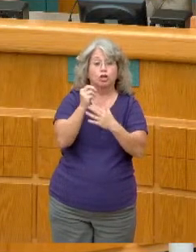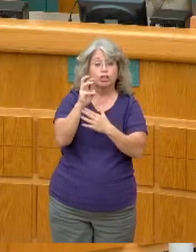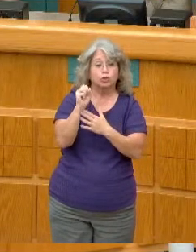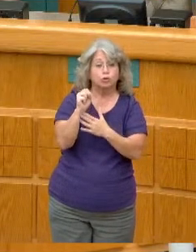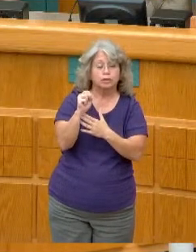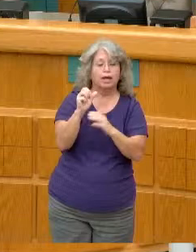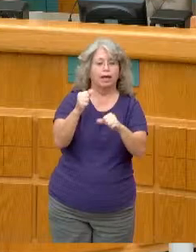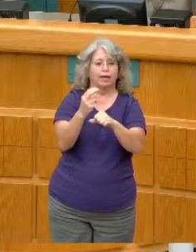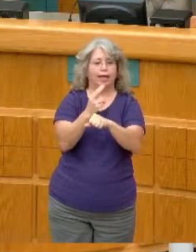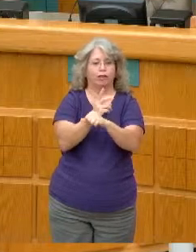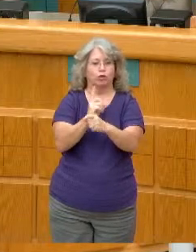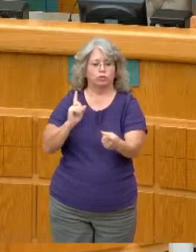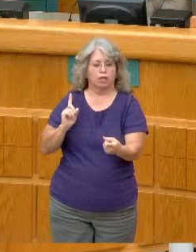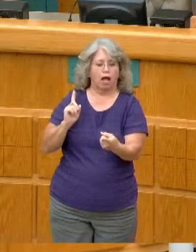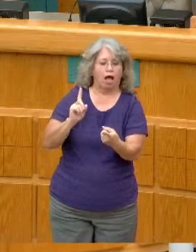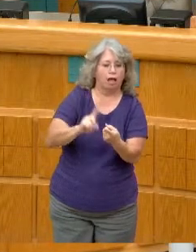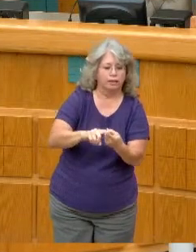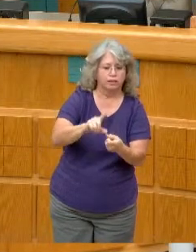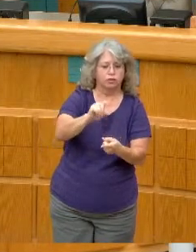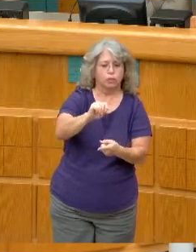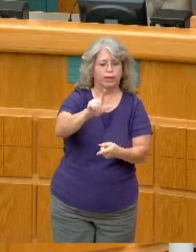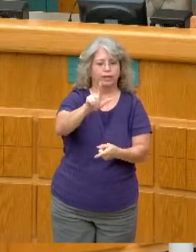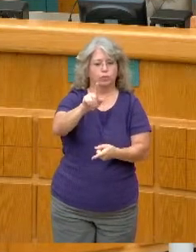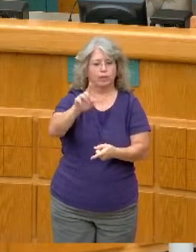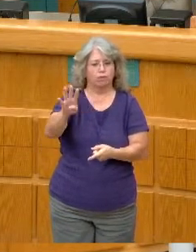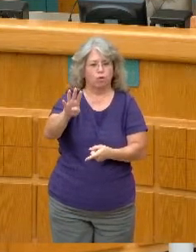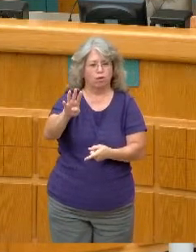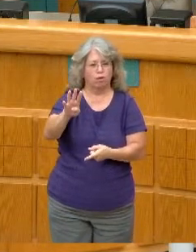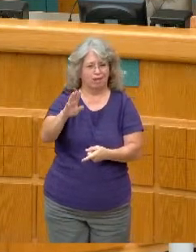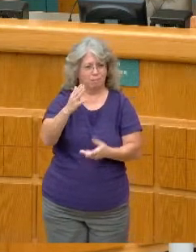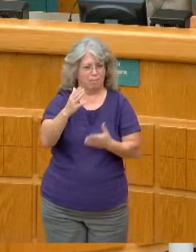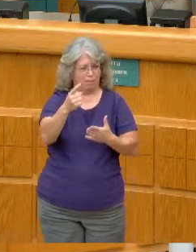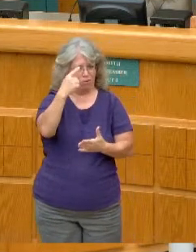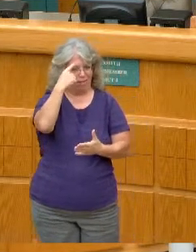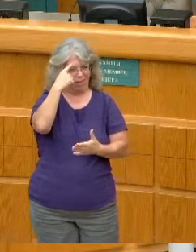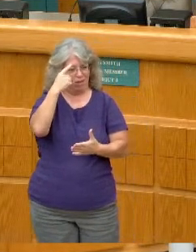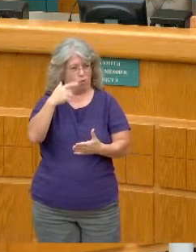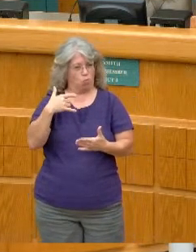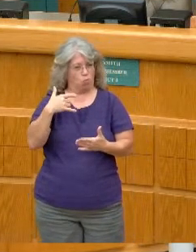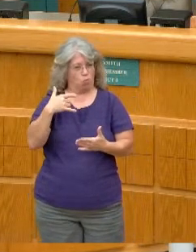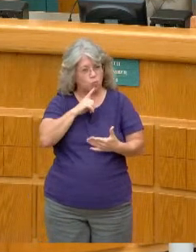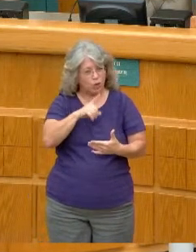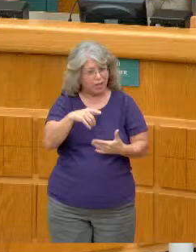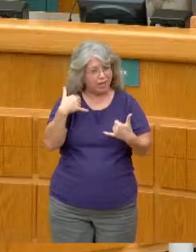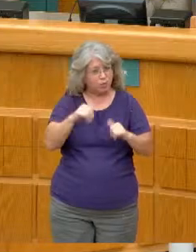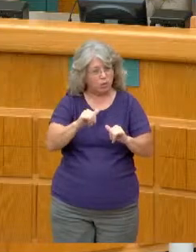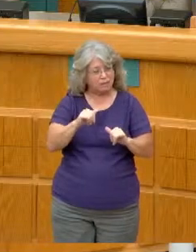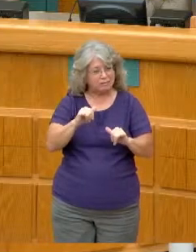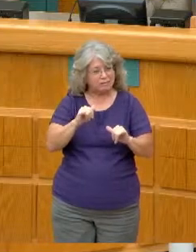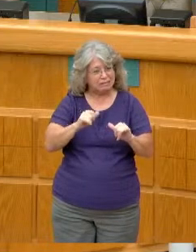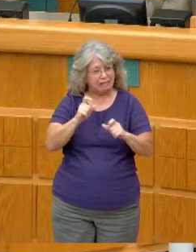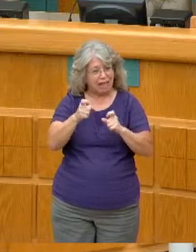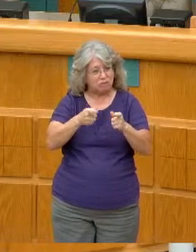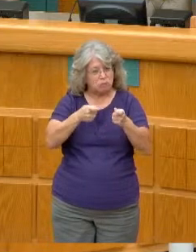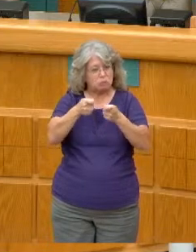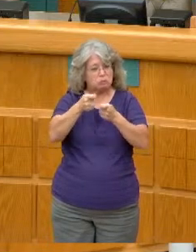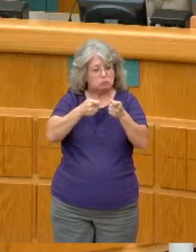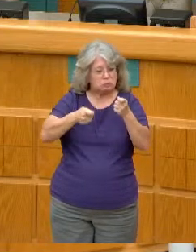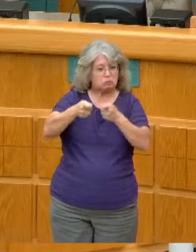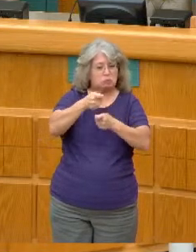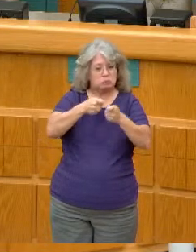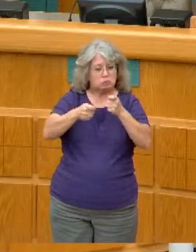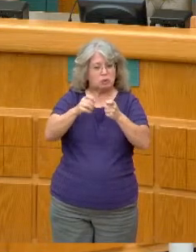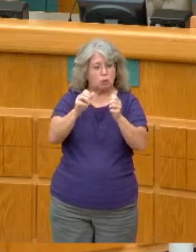equitable distribution and administration of COVID-19. The good news is that it can be used through